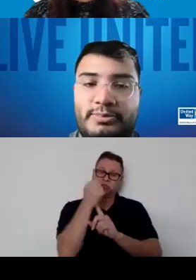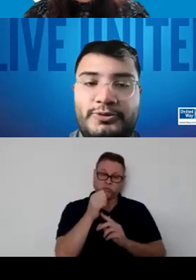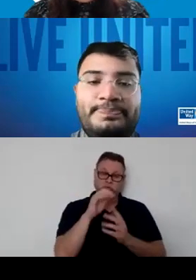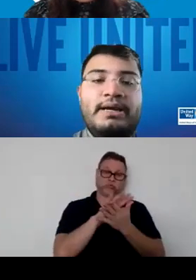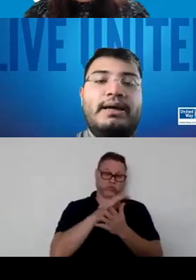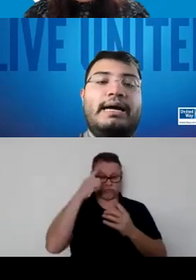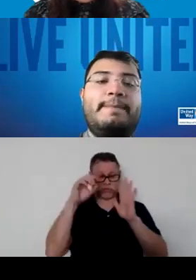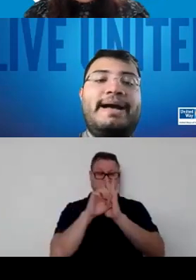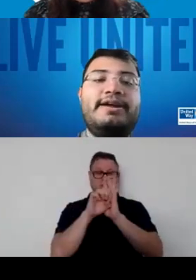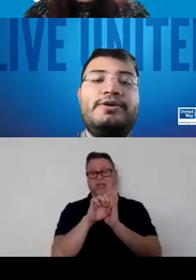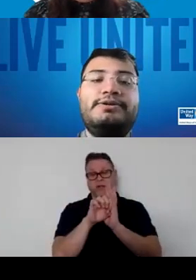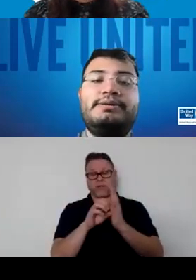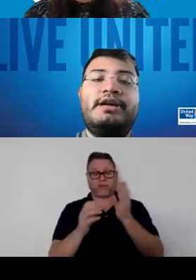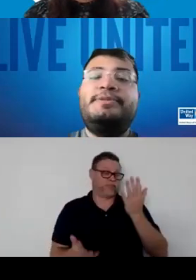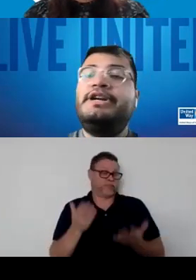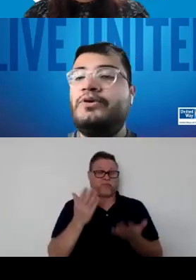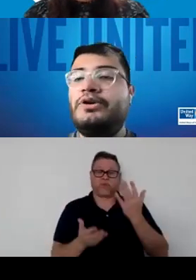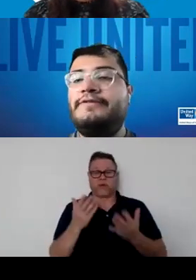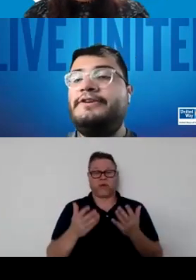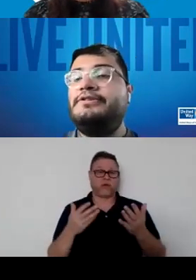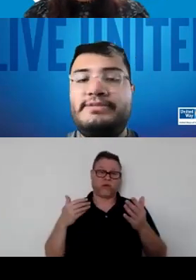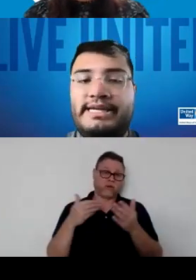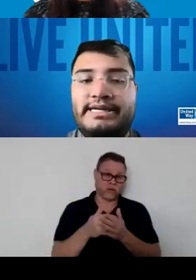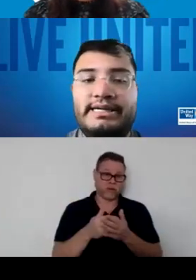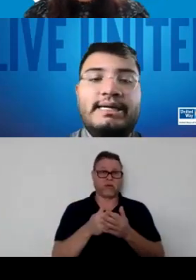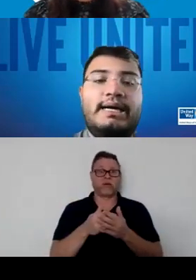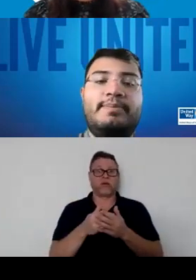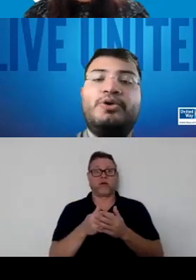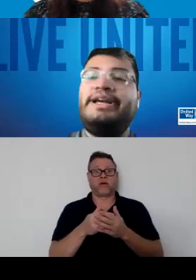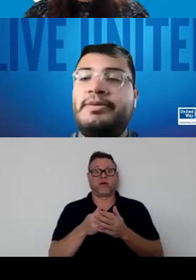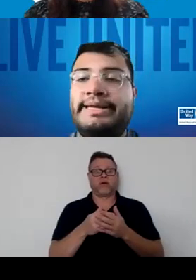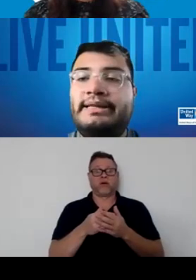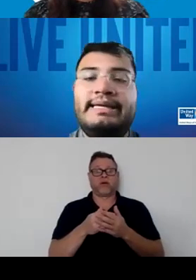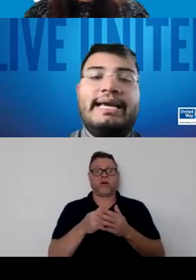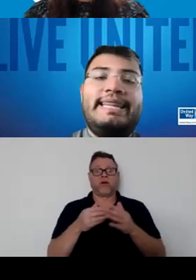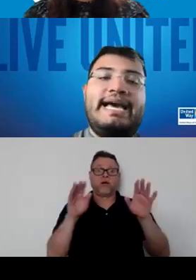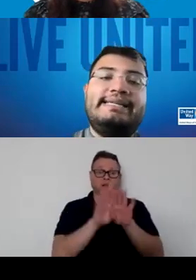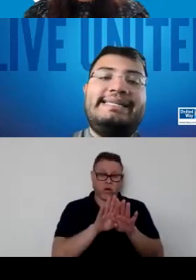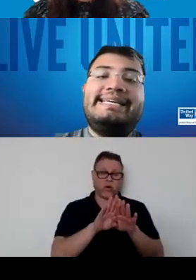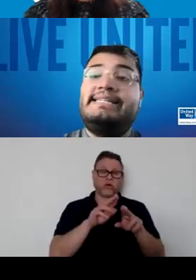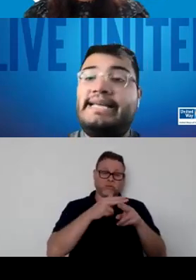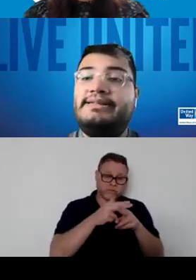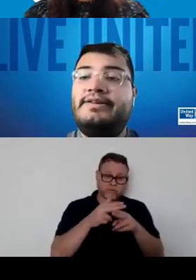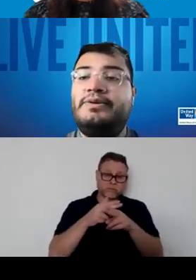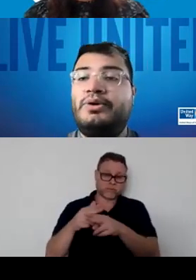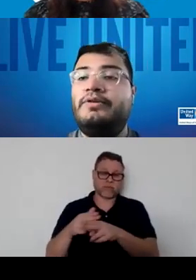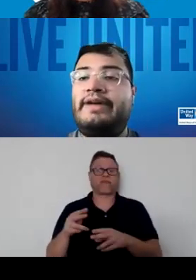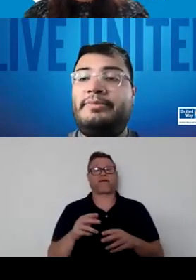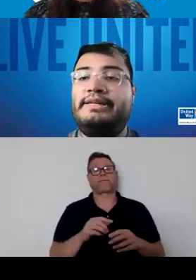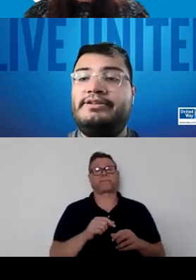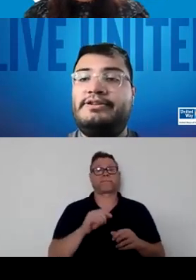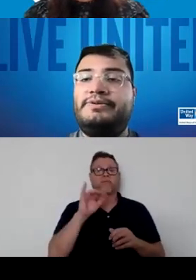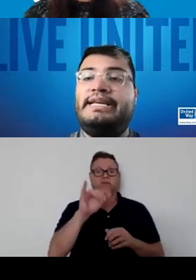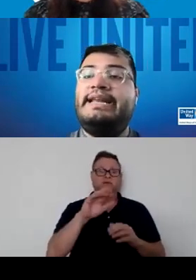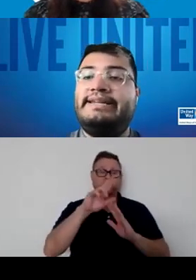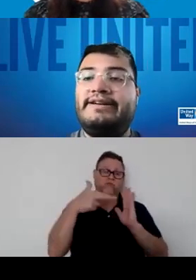for example, might host community forums a few times a year or intermittently, and that is the extent of the role of